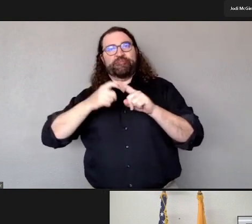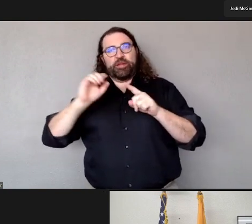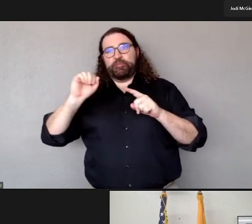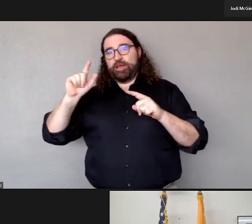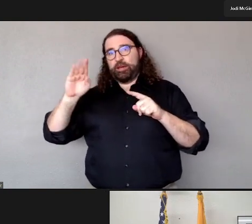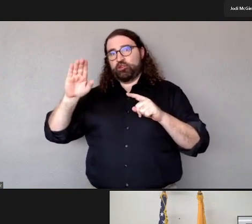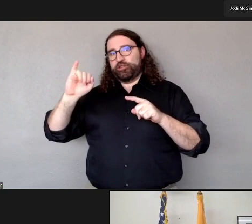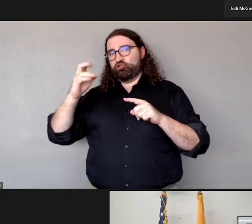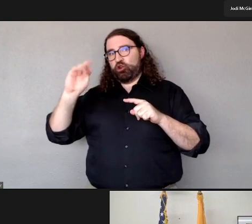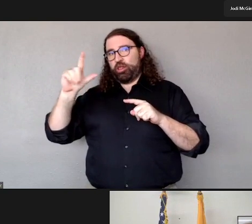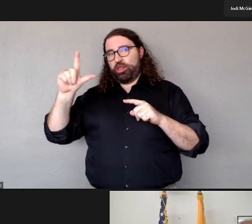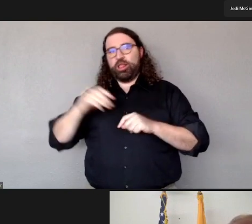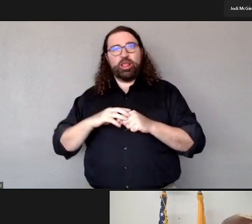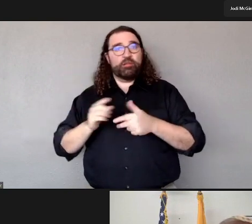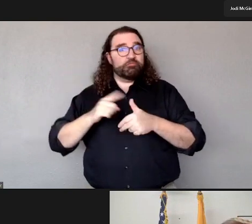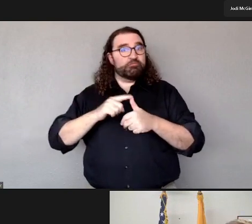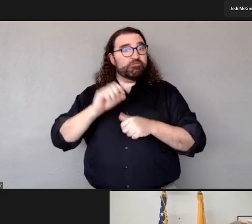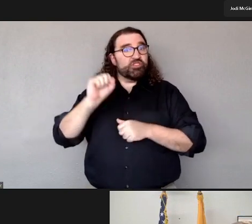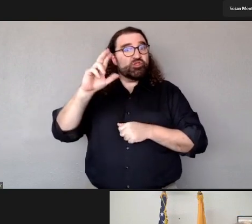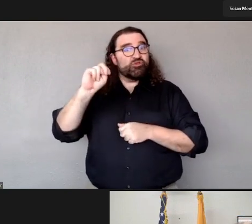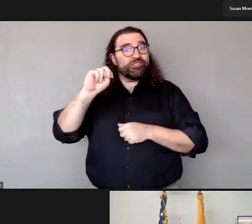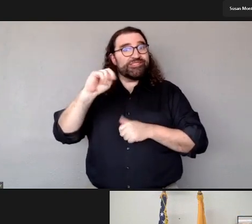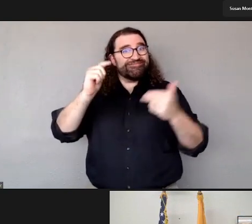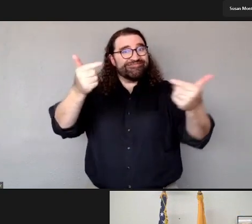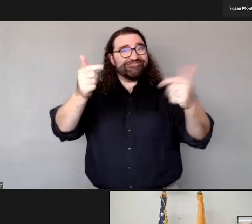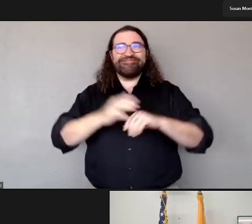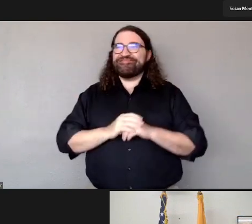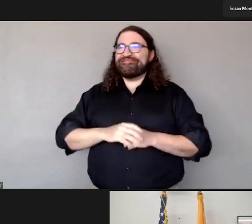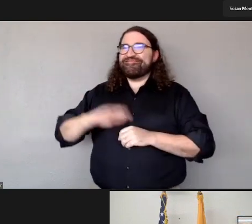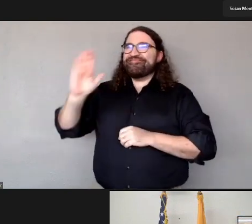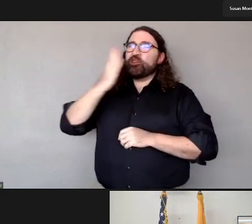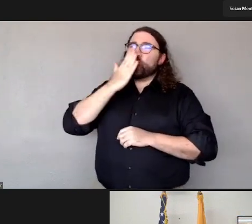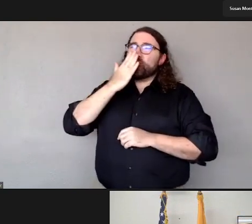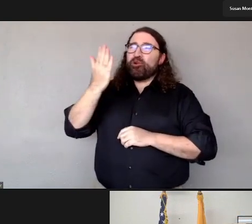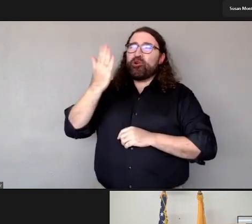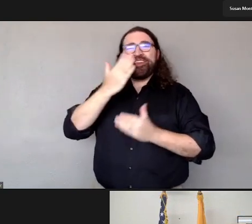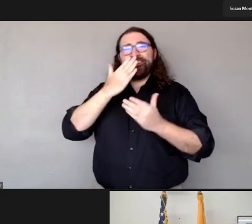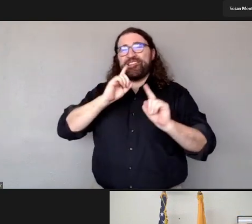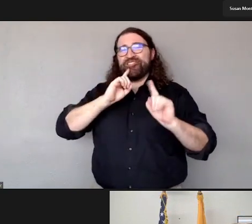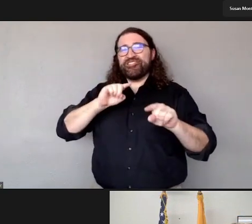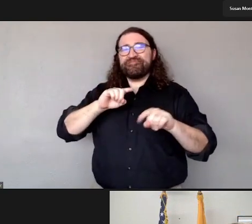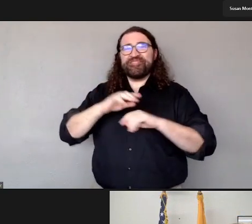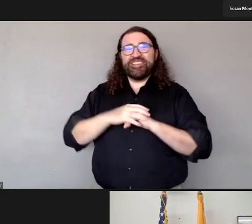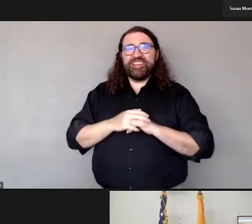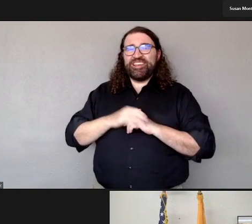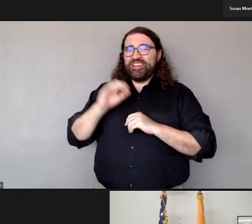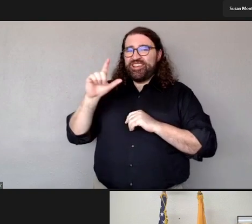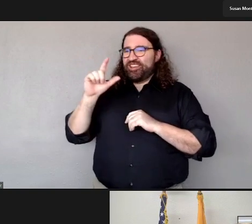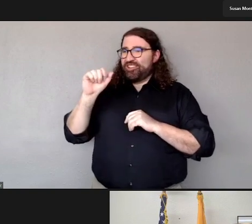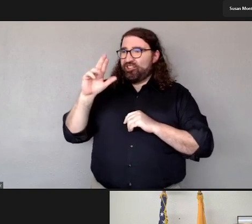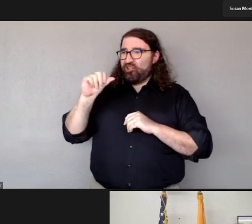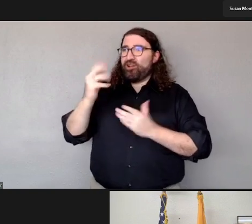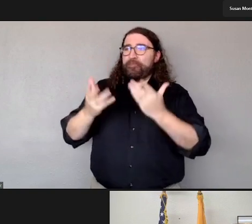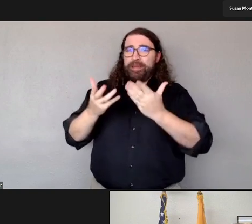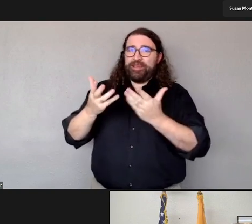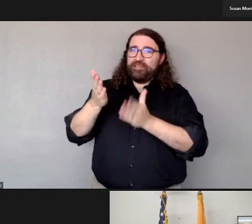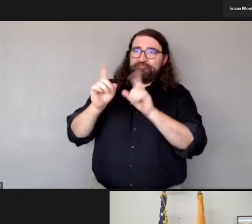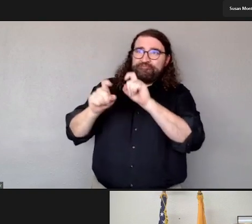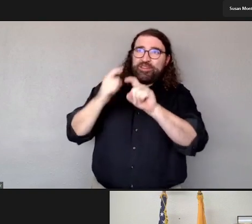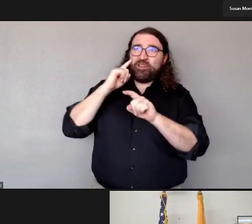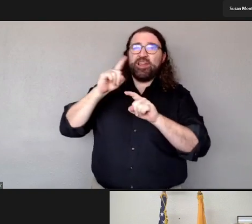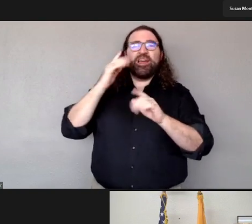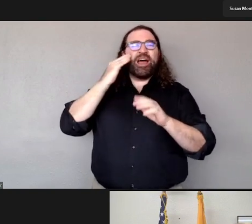Journal. Susan, go ahead and ask your question. Yes, good morning. Thanks for taking our questions. Laura, this one is probably for you. I know other states